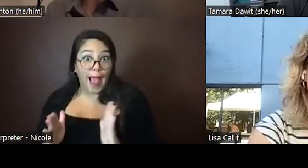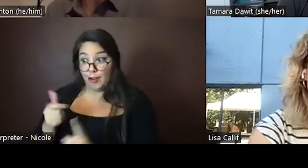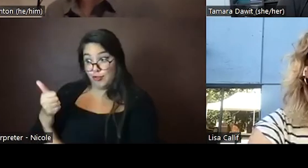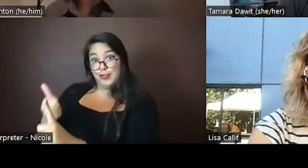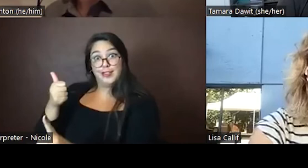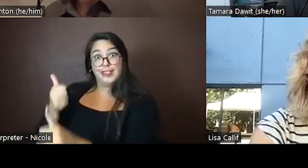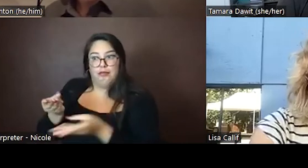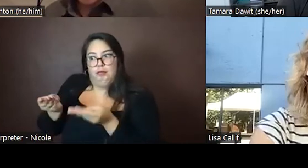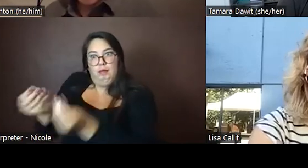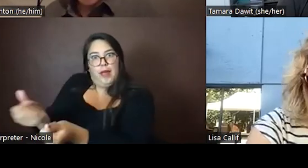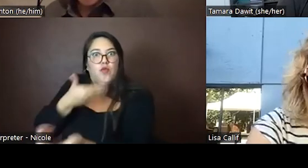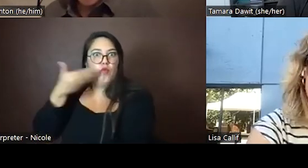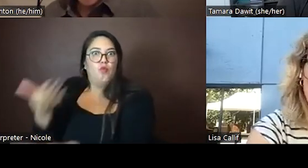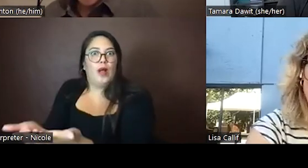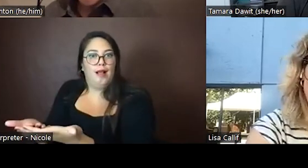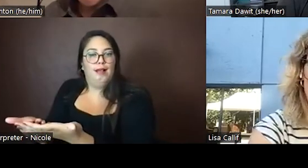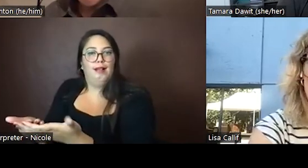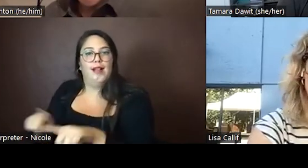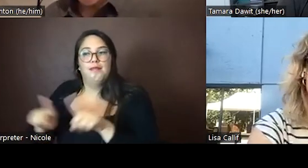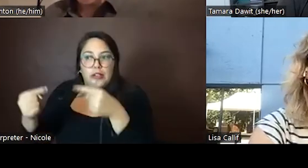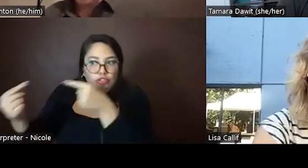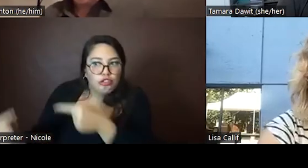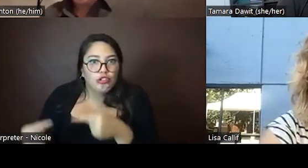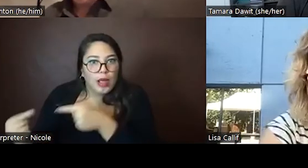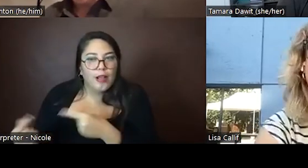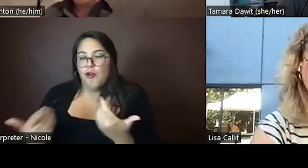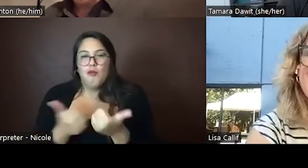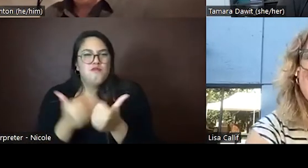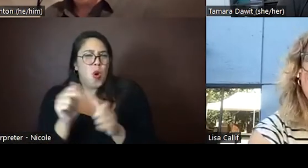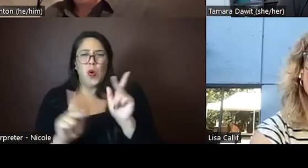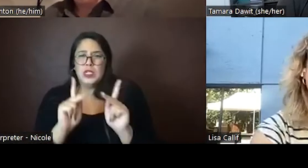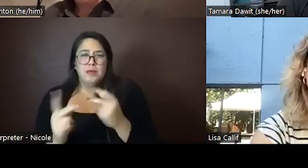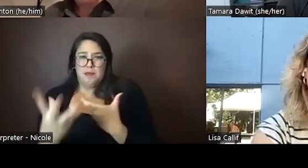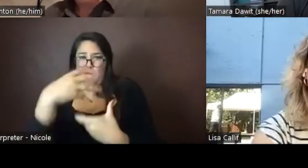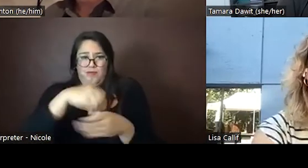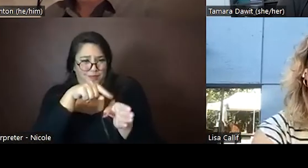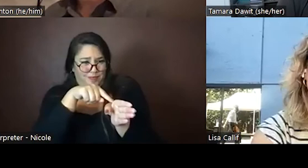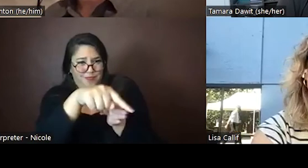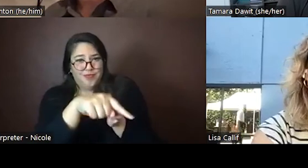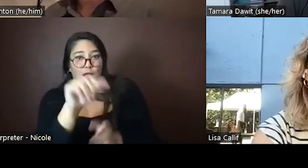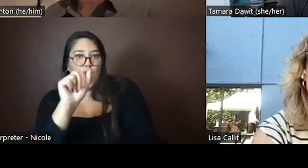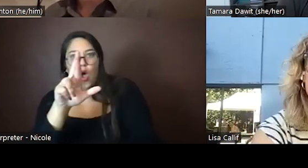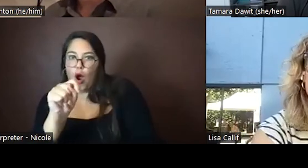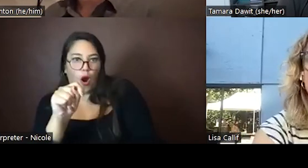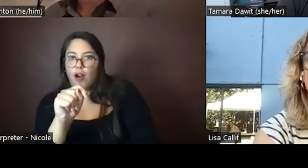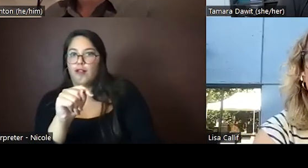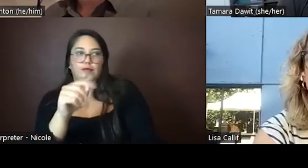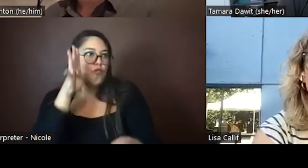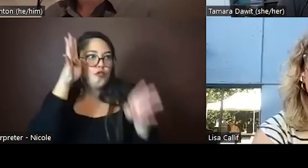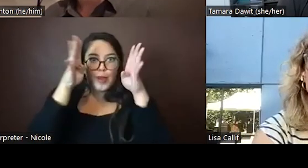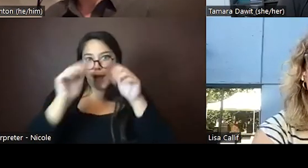works in the arts, they're going to have a struggle. It's a harder job than, you know, some others. Absolutely. So you're going to have a struggle, but it